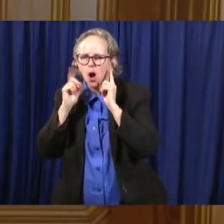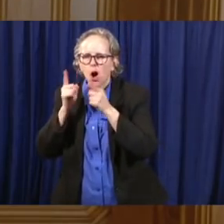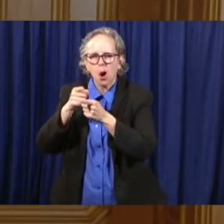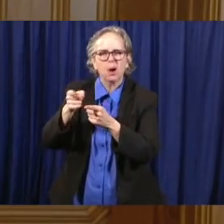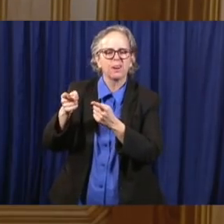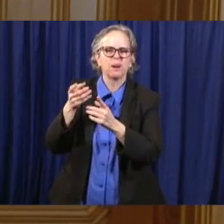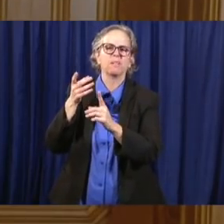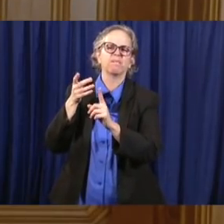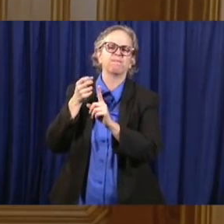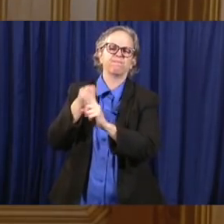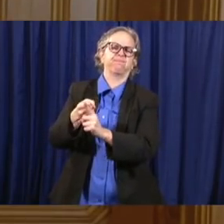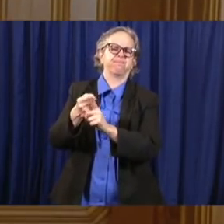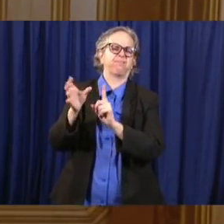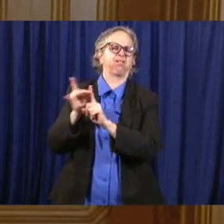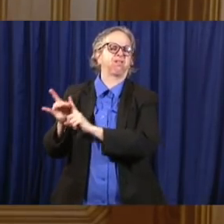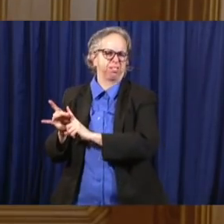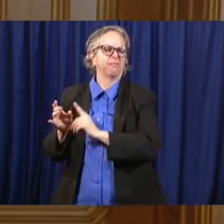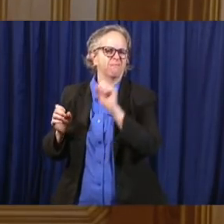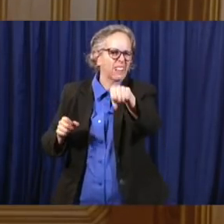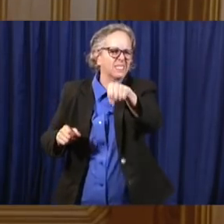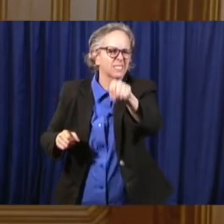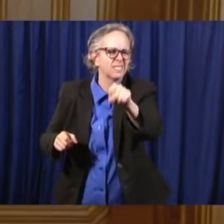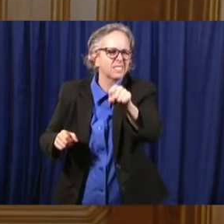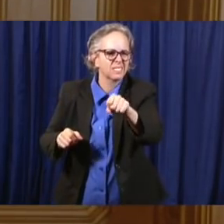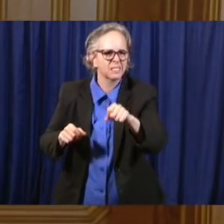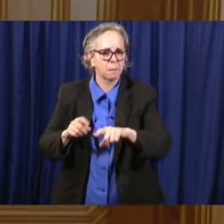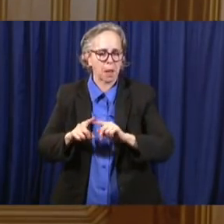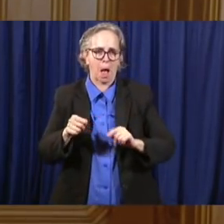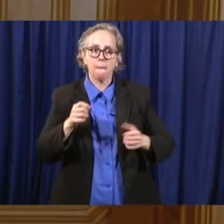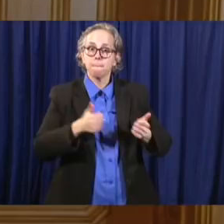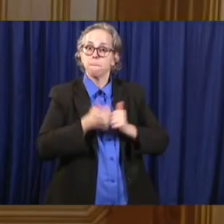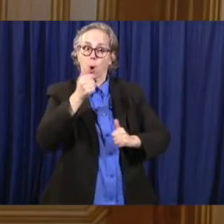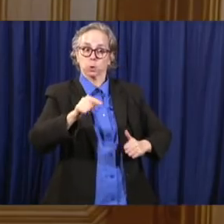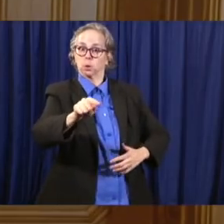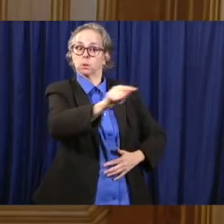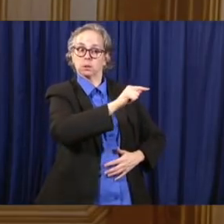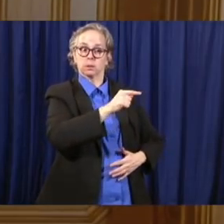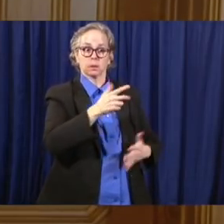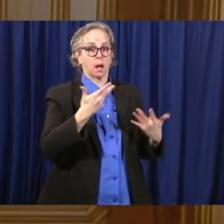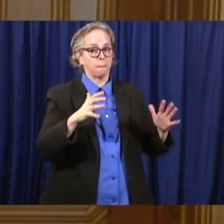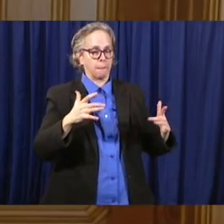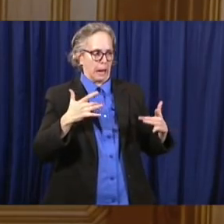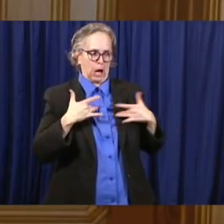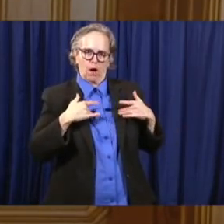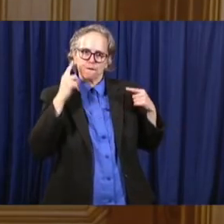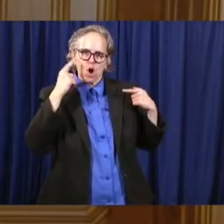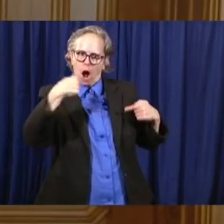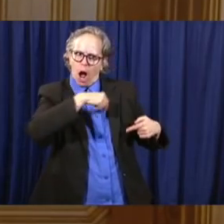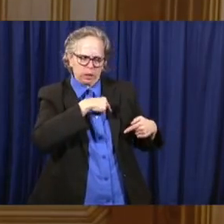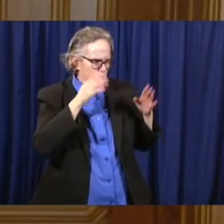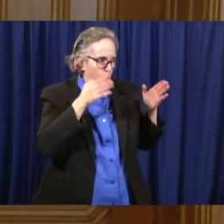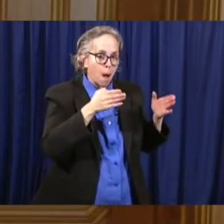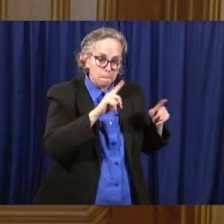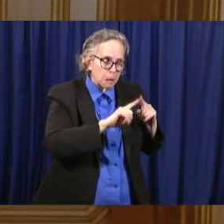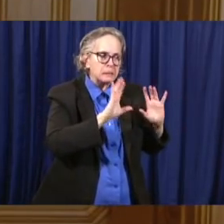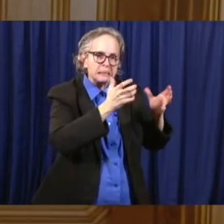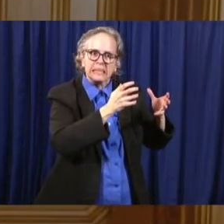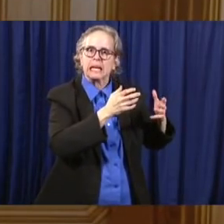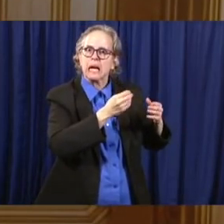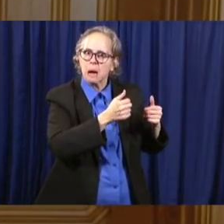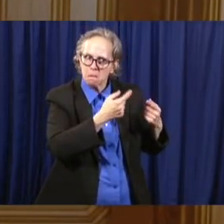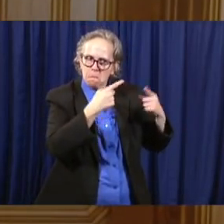But this remains a big concern, as it should. And